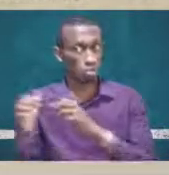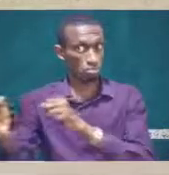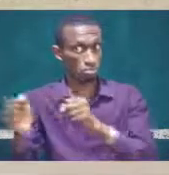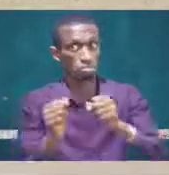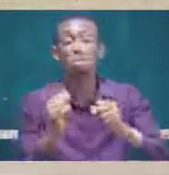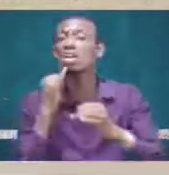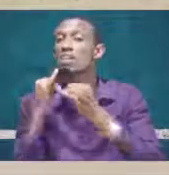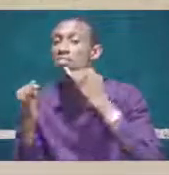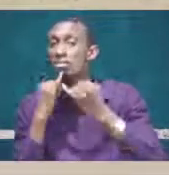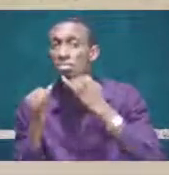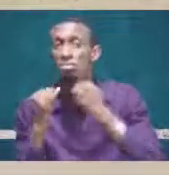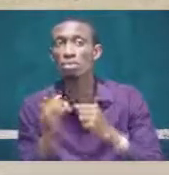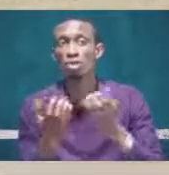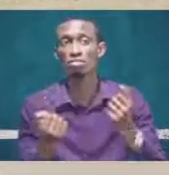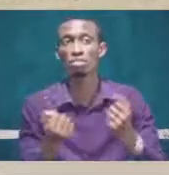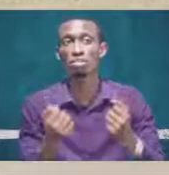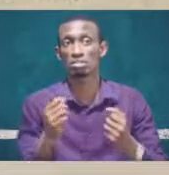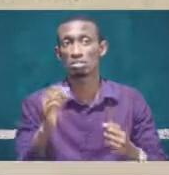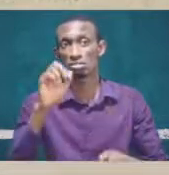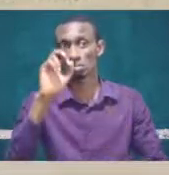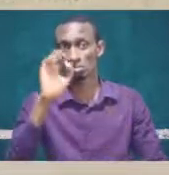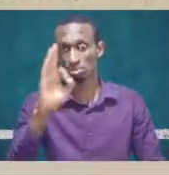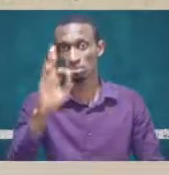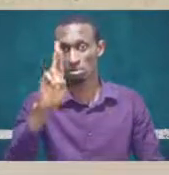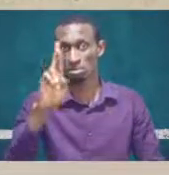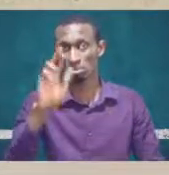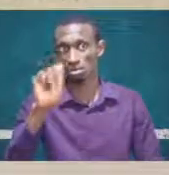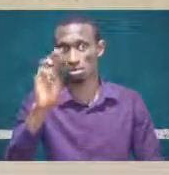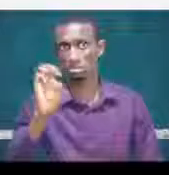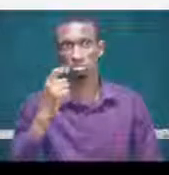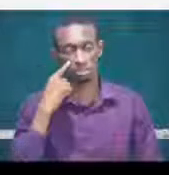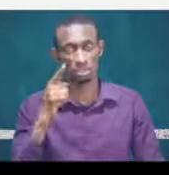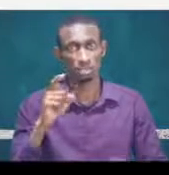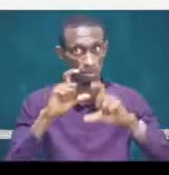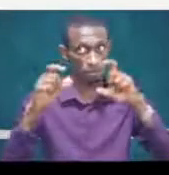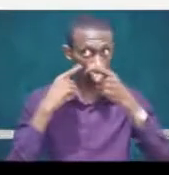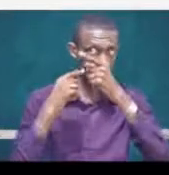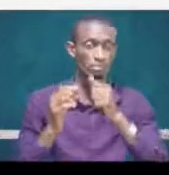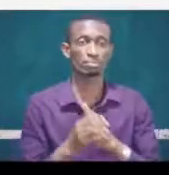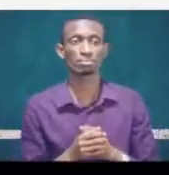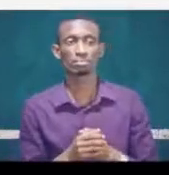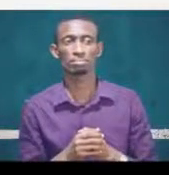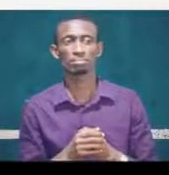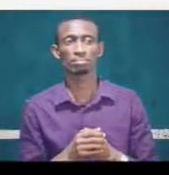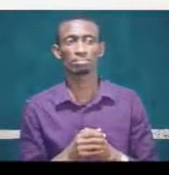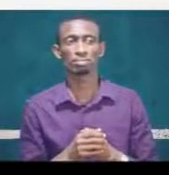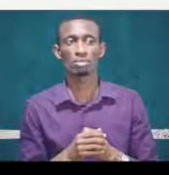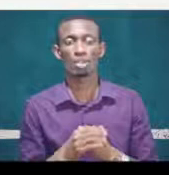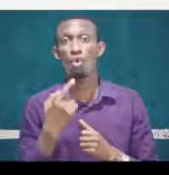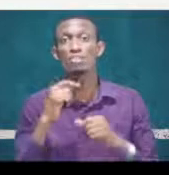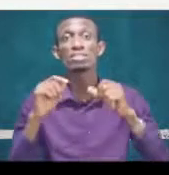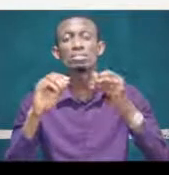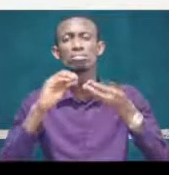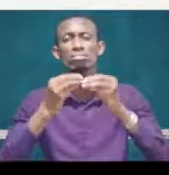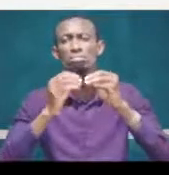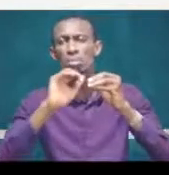frame shift. So you have a frame, like we do have the letters down here. If you can look at them, let's focus on them very well. And you have this as a